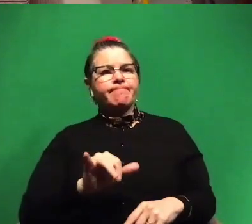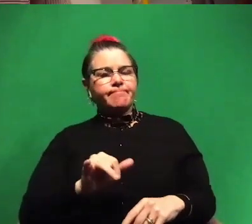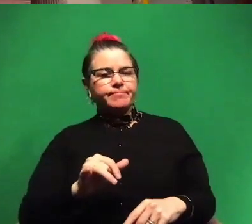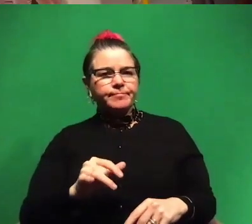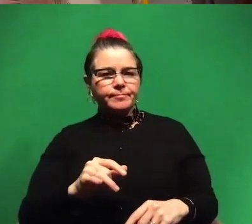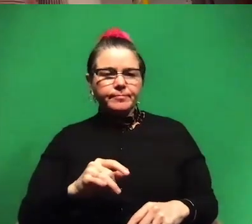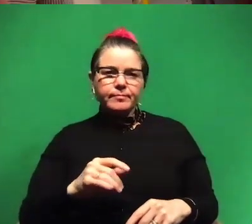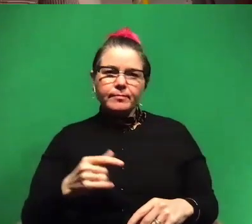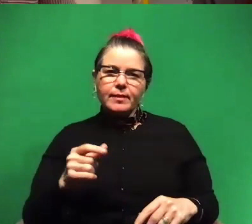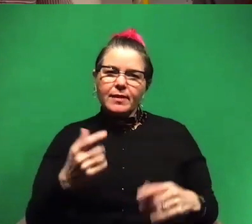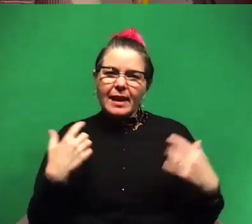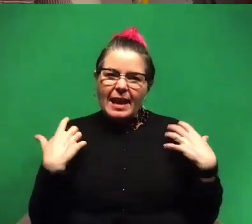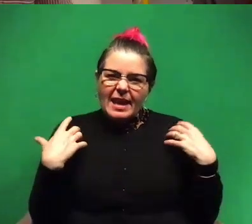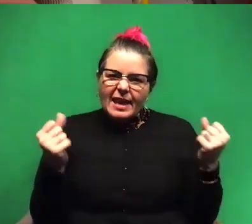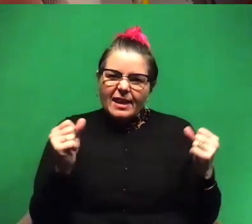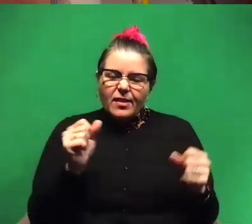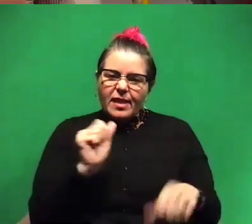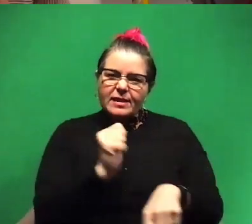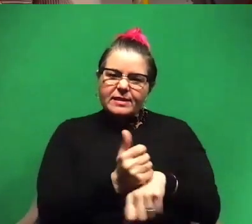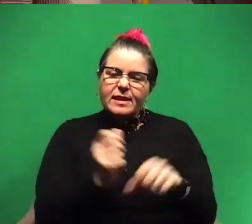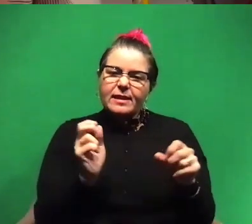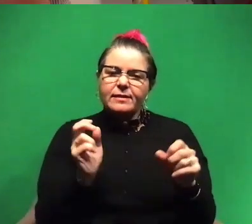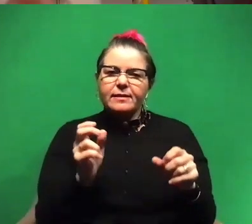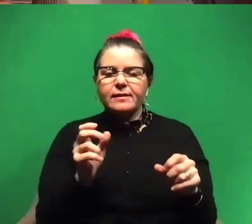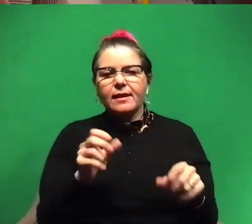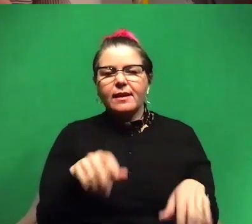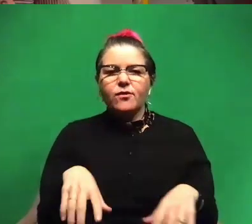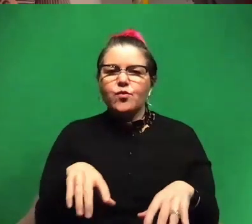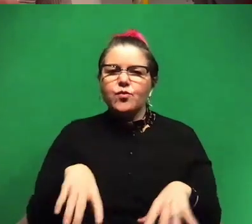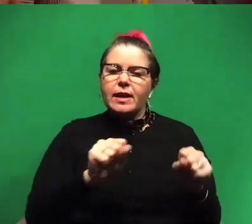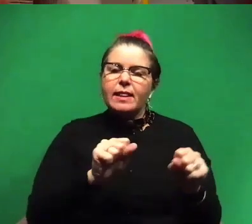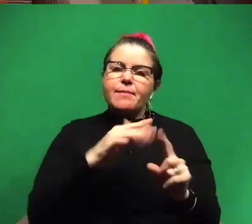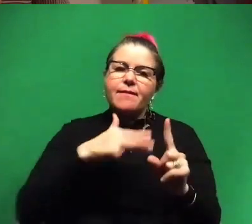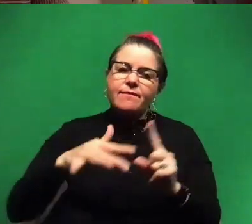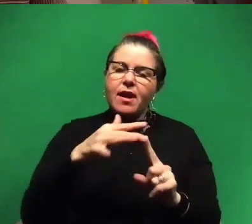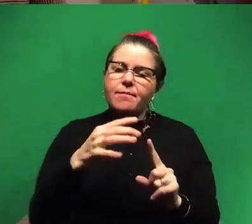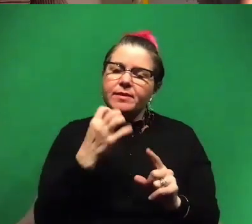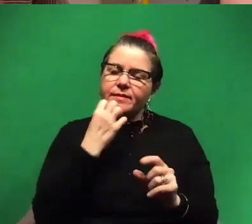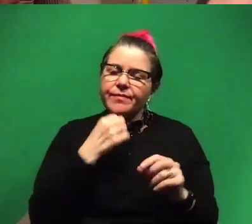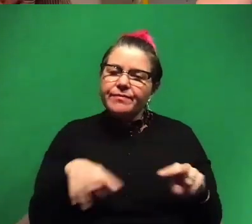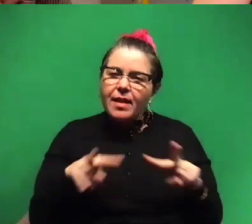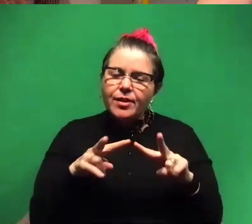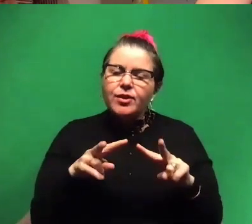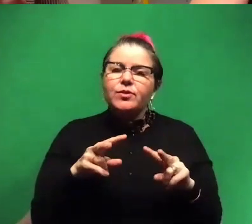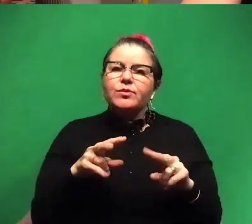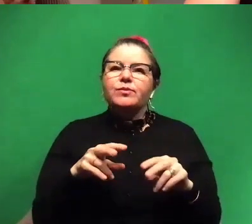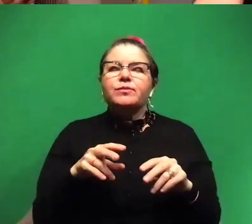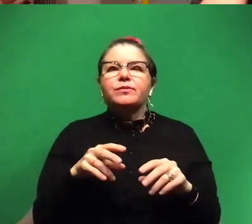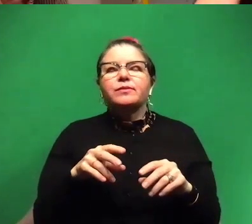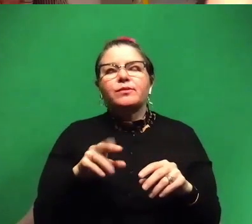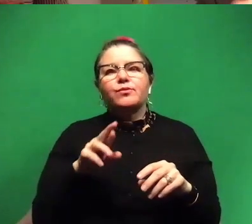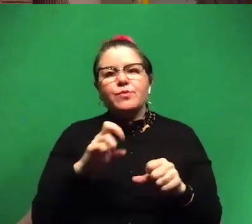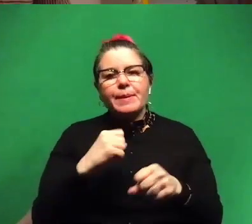able to heal it in a way, and also to reclaim some environmental value and to recreate, to the extent